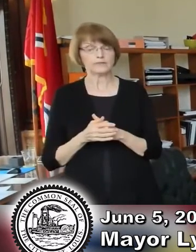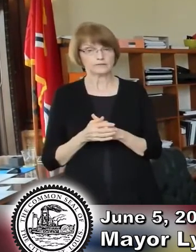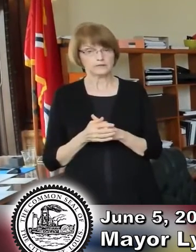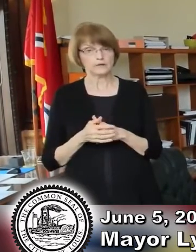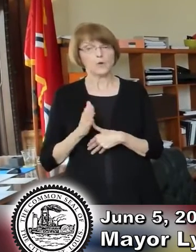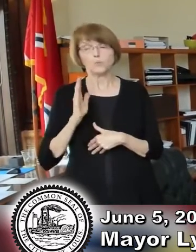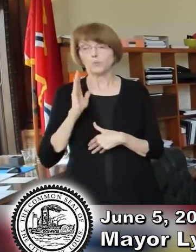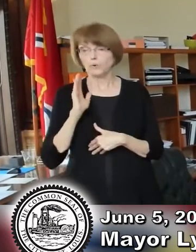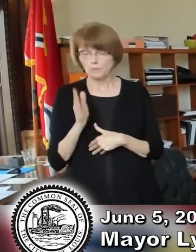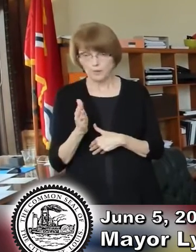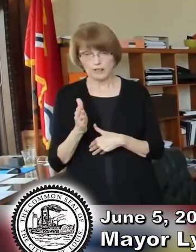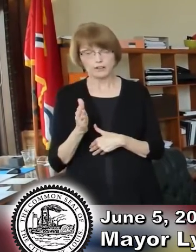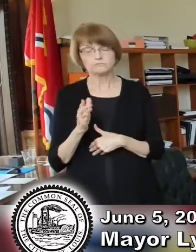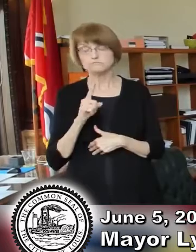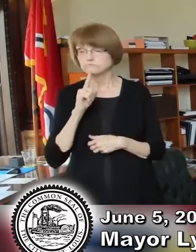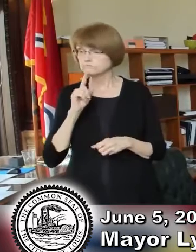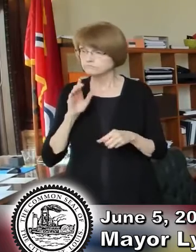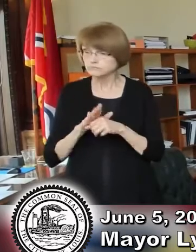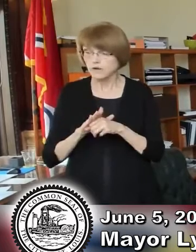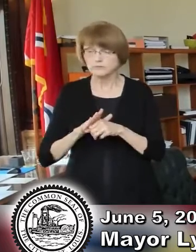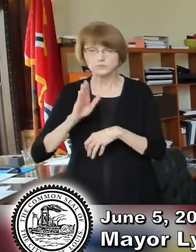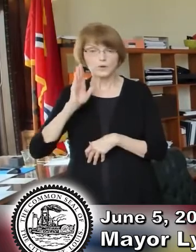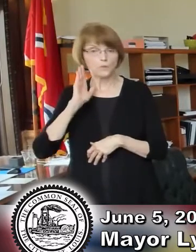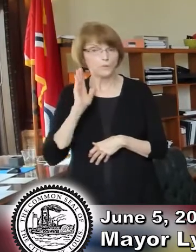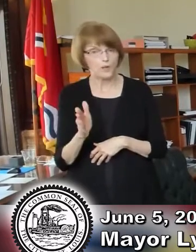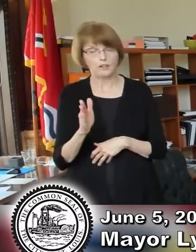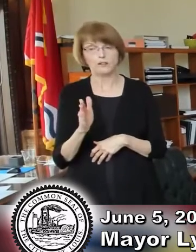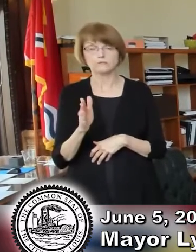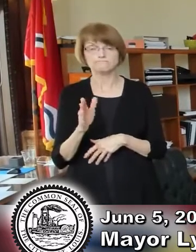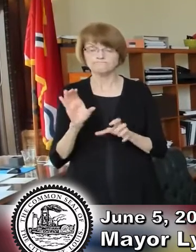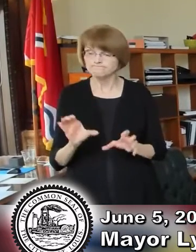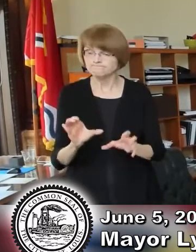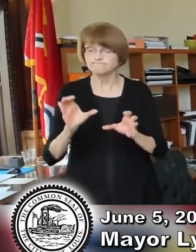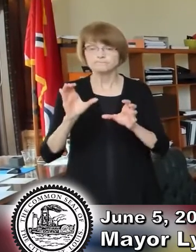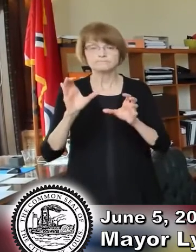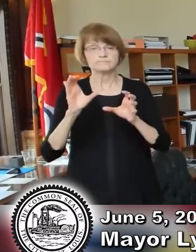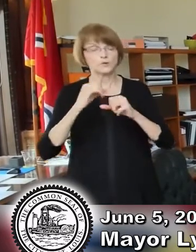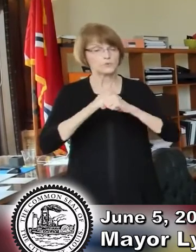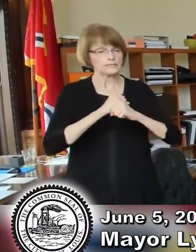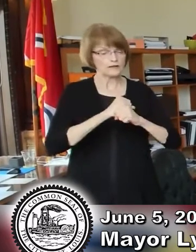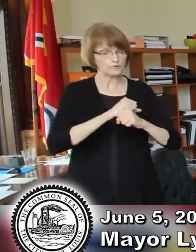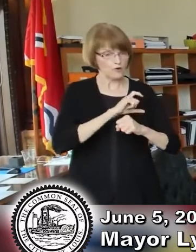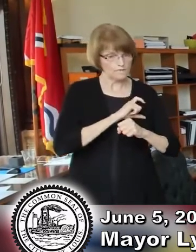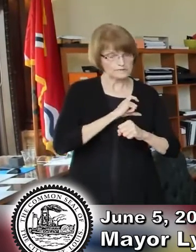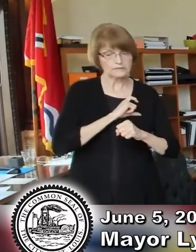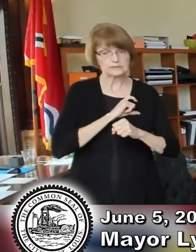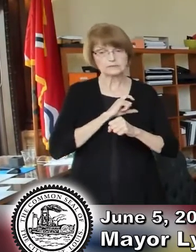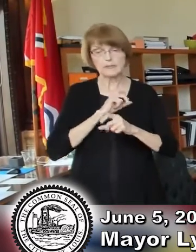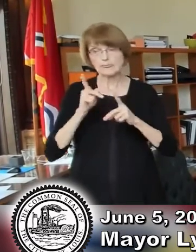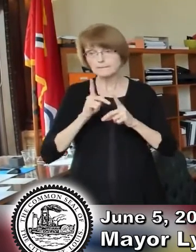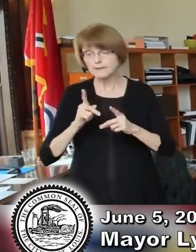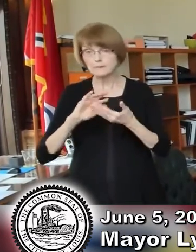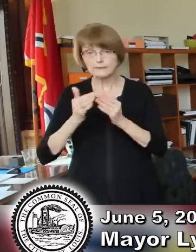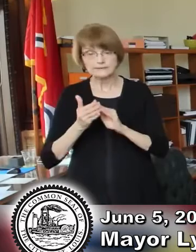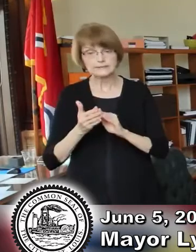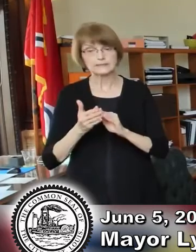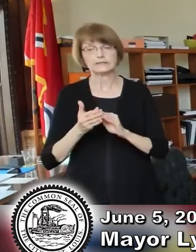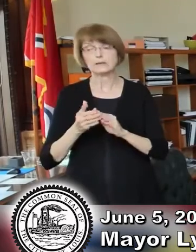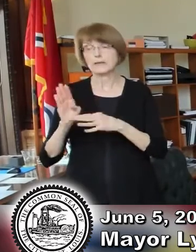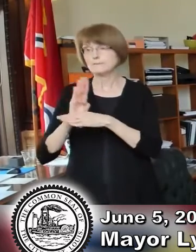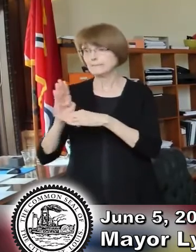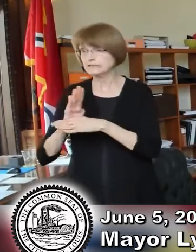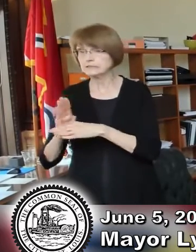step possible to protect our officers, our people, our businesses, our